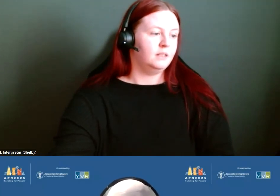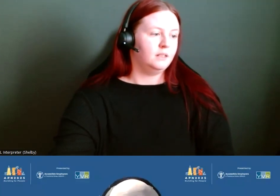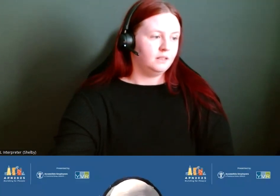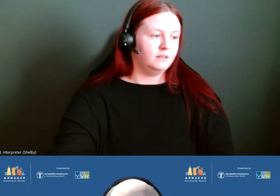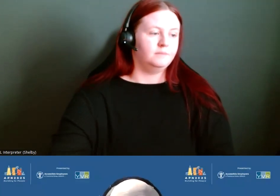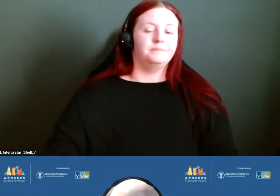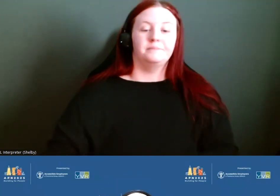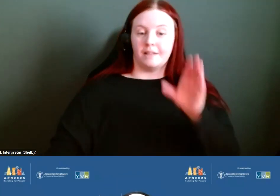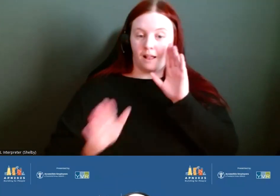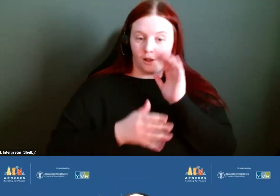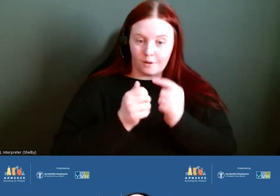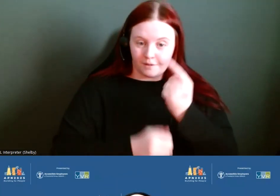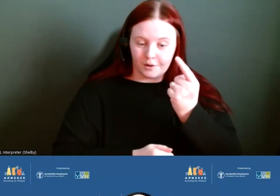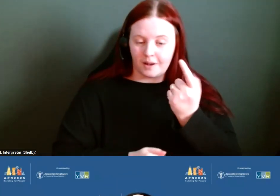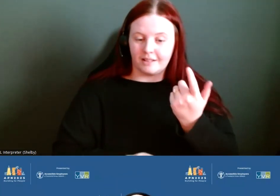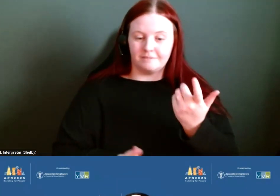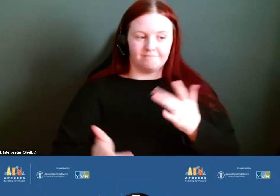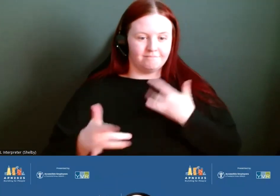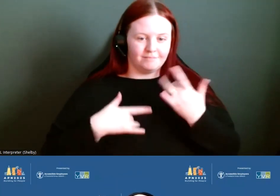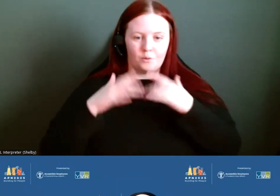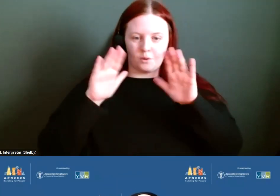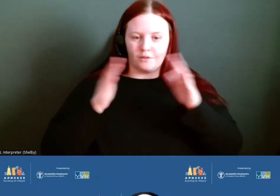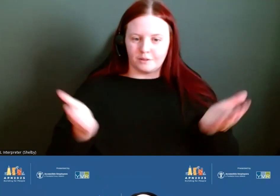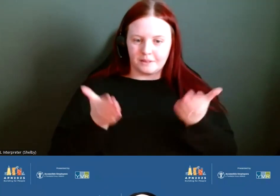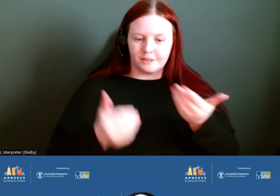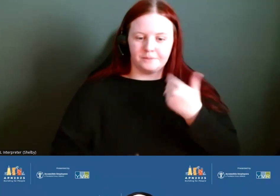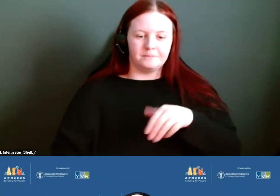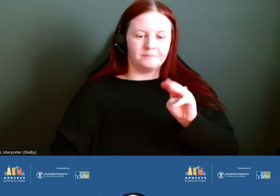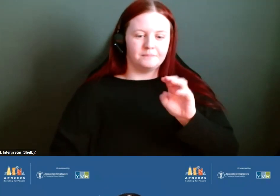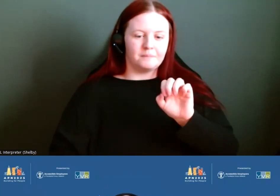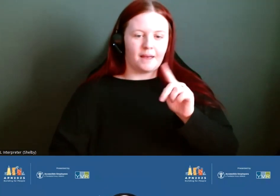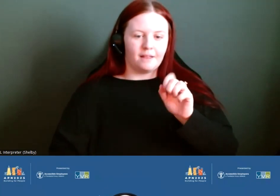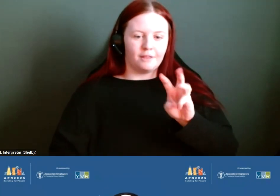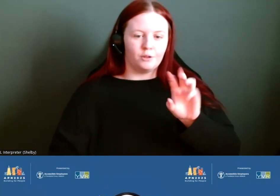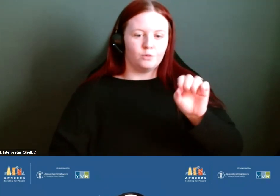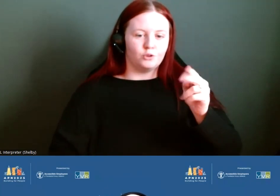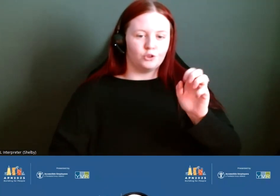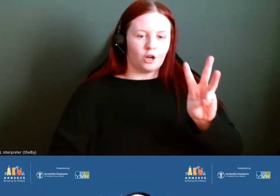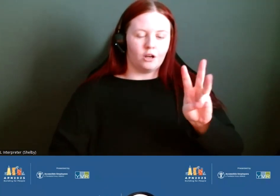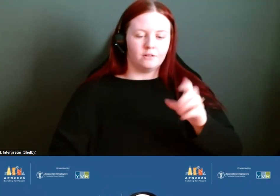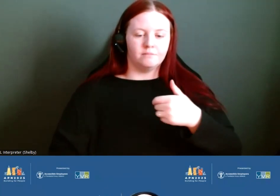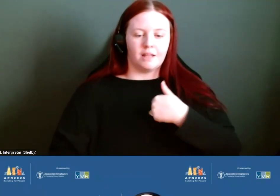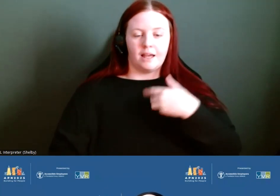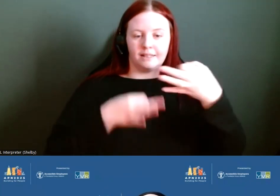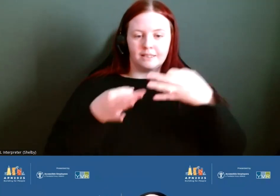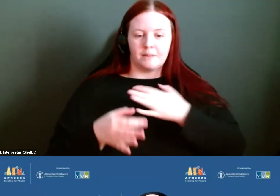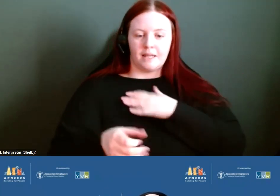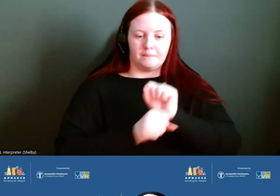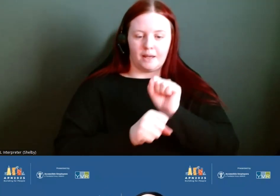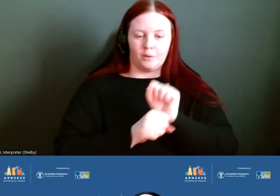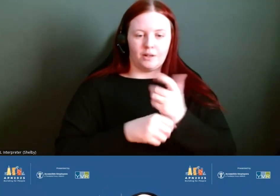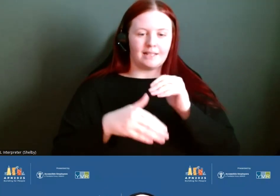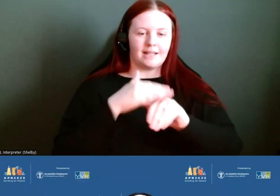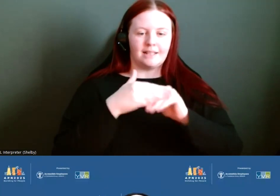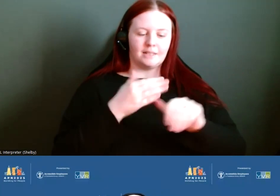Hello, everybody. It's wonderful to be here with you today. My name is Matthew Shaw. I describe my work as an accessibility practice,